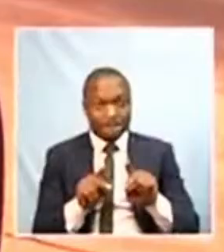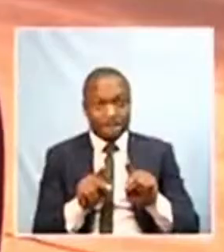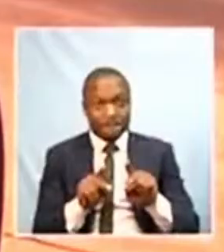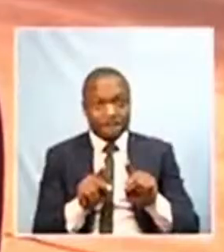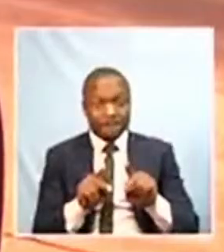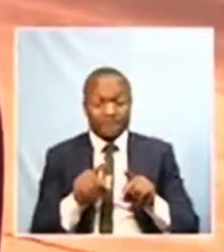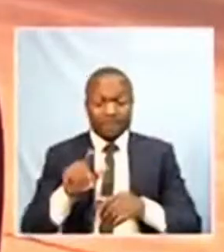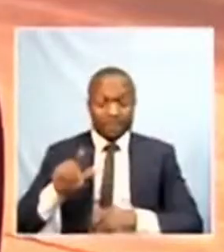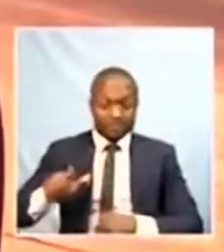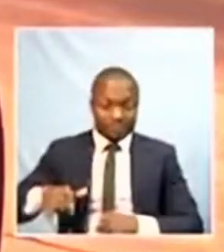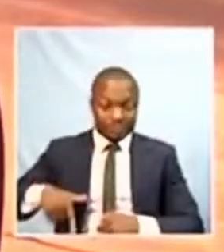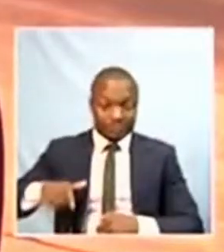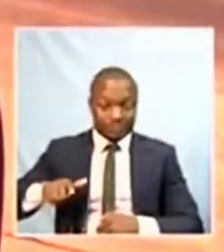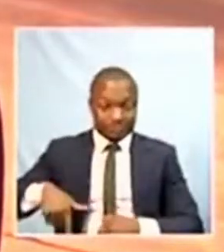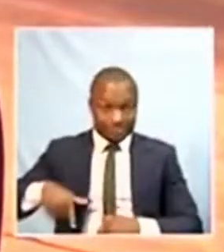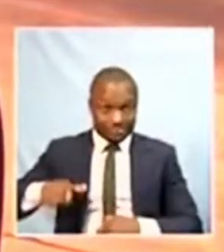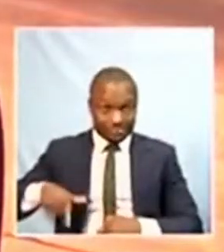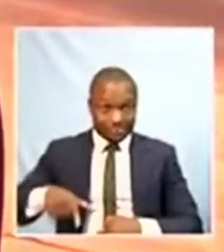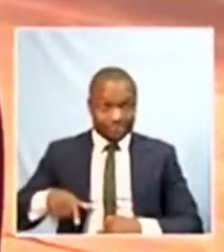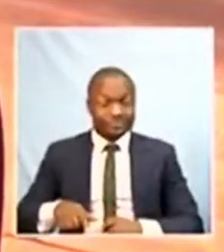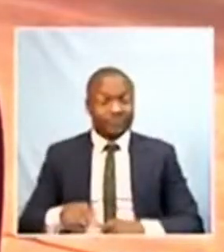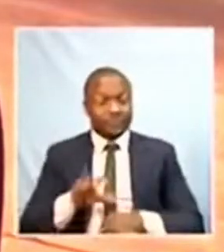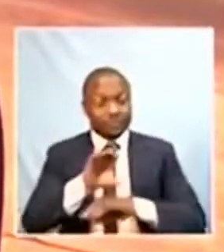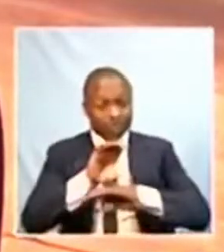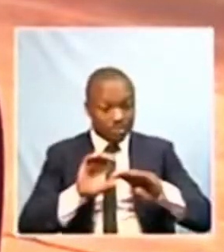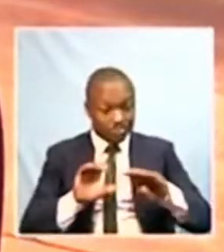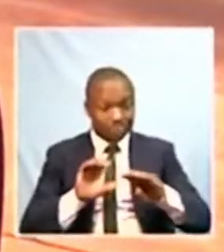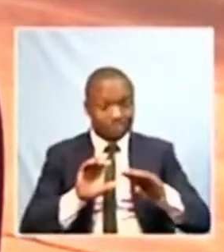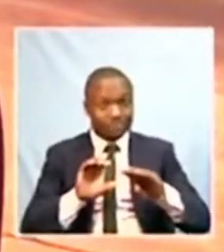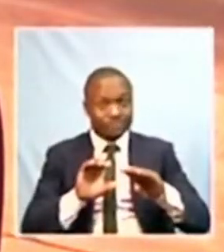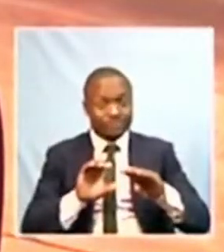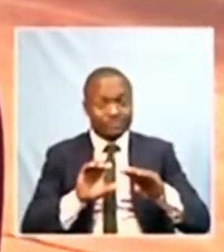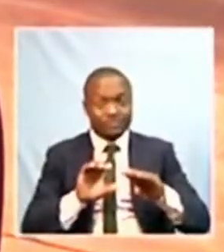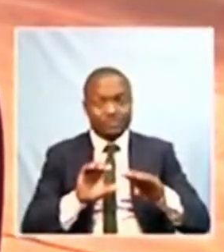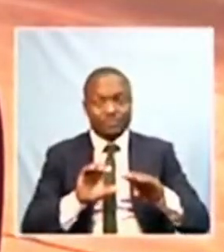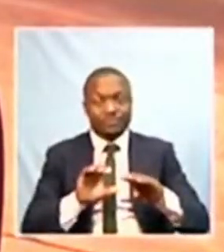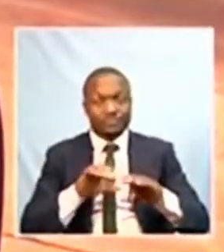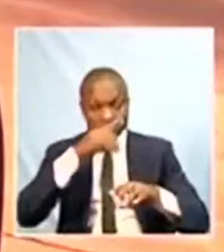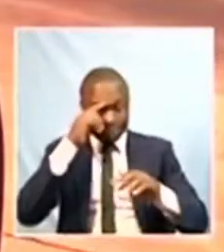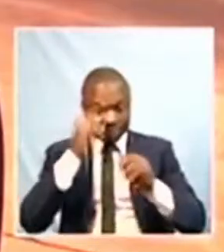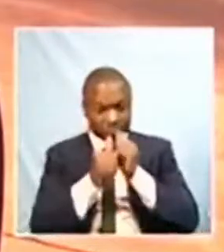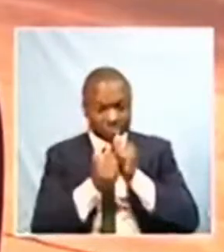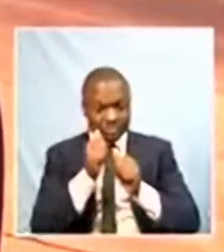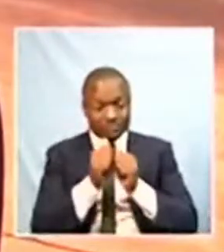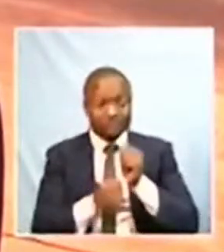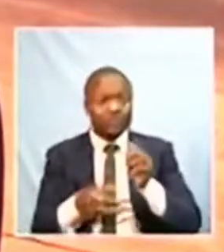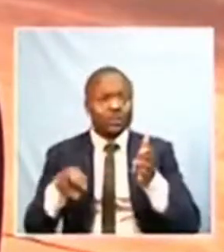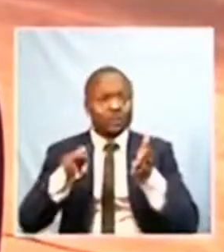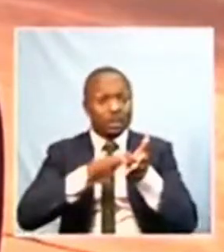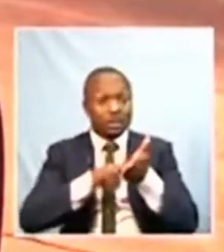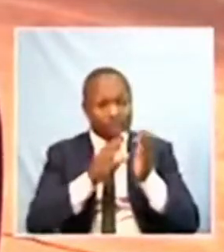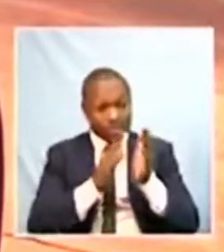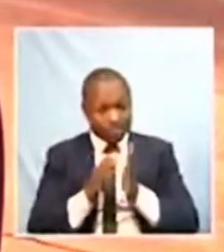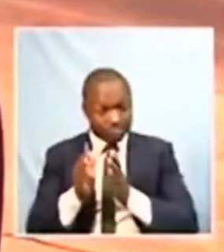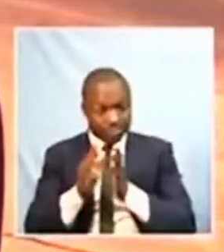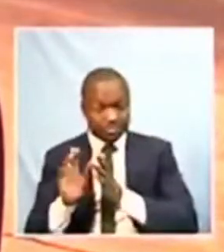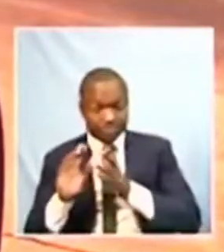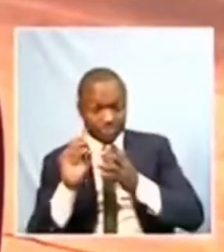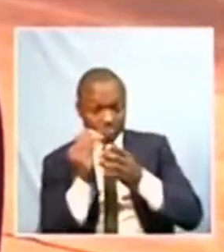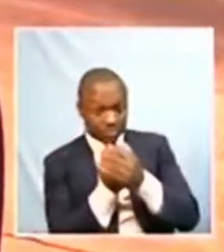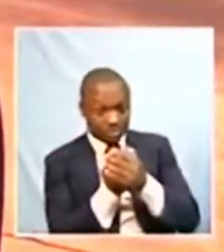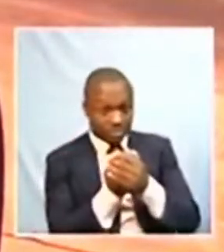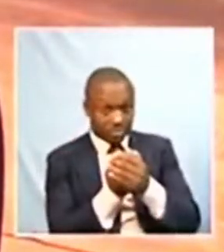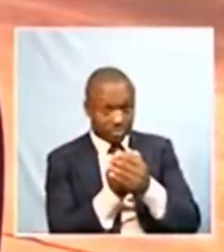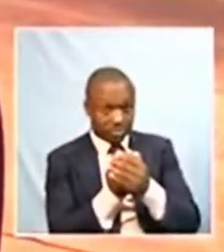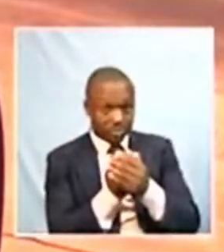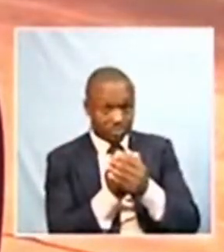the delay was caused also due to the redesign, because we had to consider